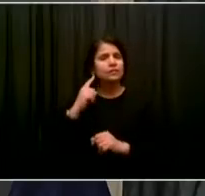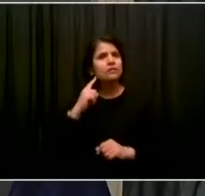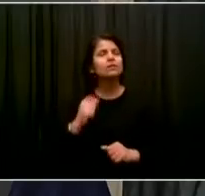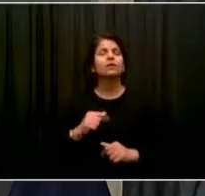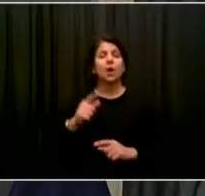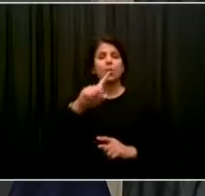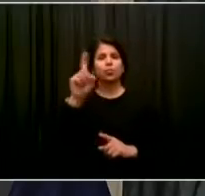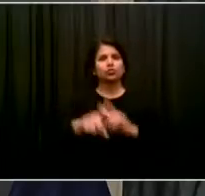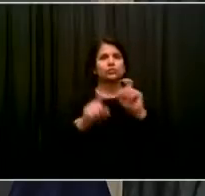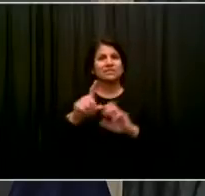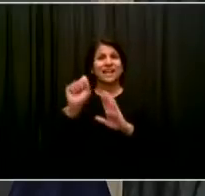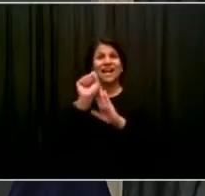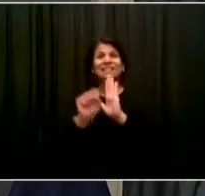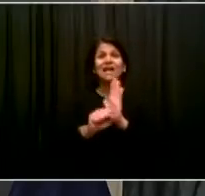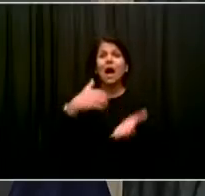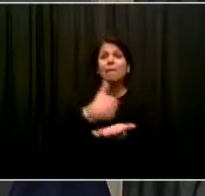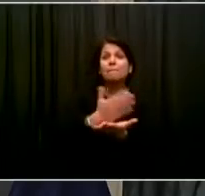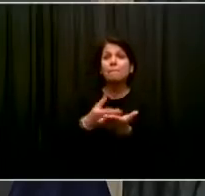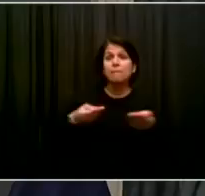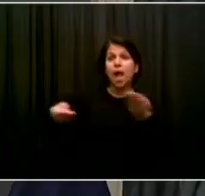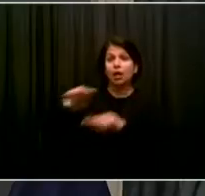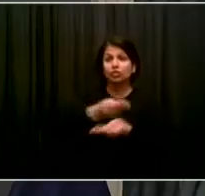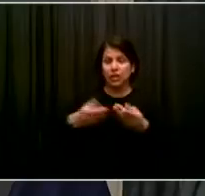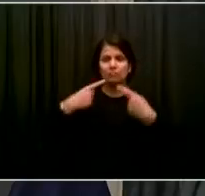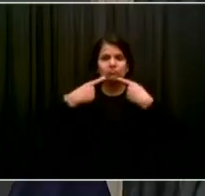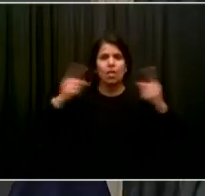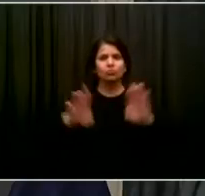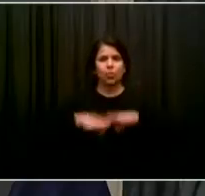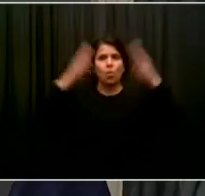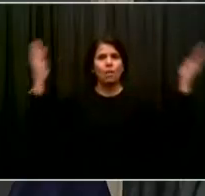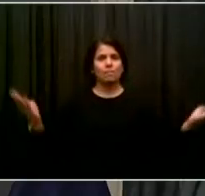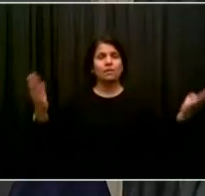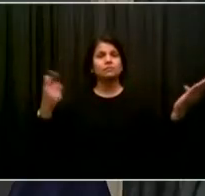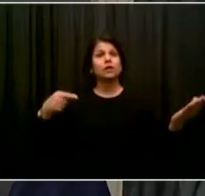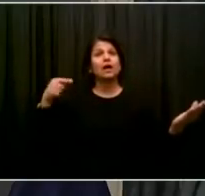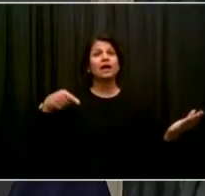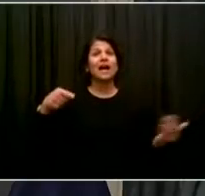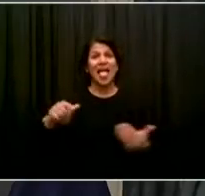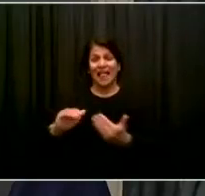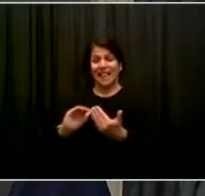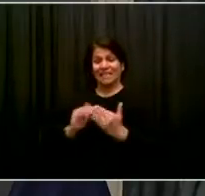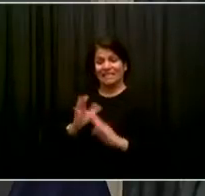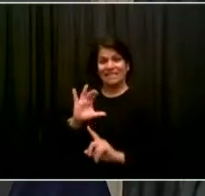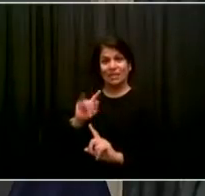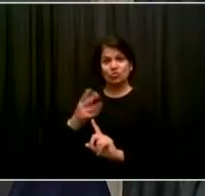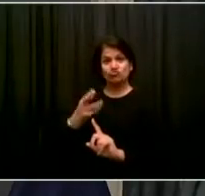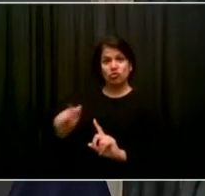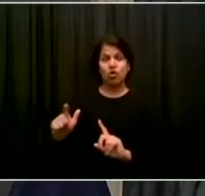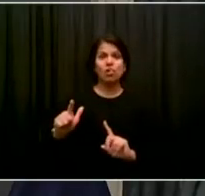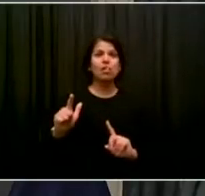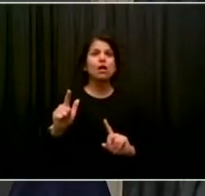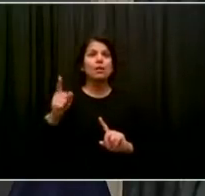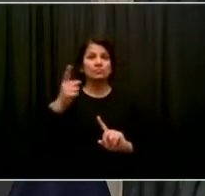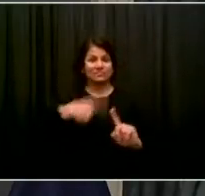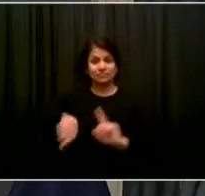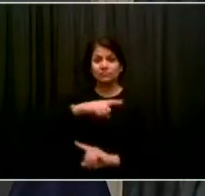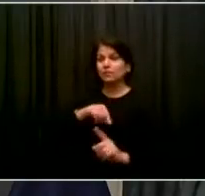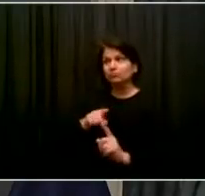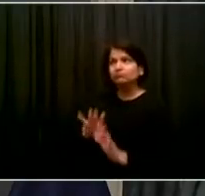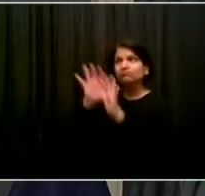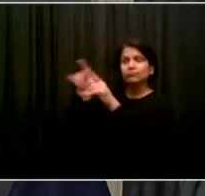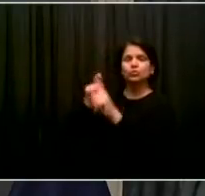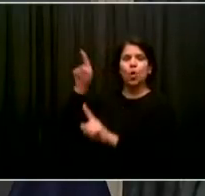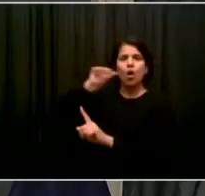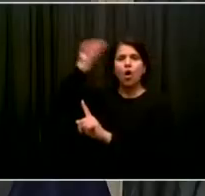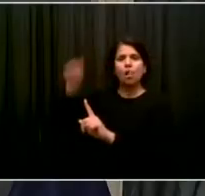revealed. I'm curious who City Hall has. I know within the Albany legislature. I don't know if you have anyone working with Albany, and